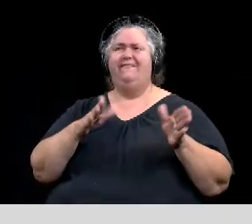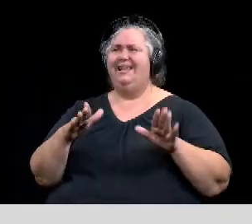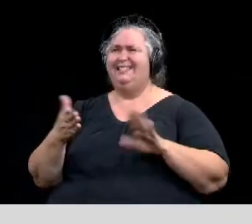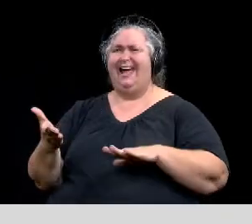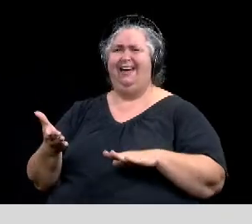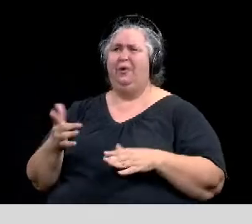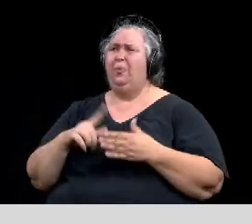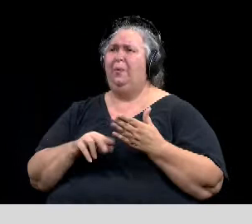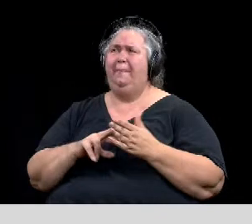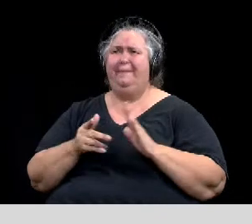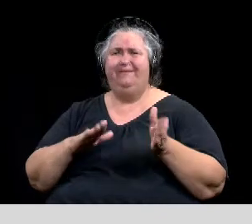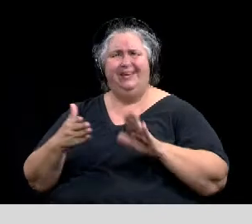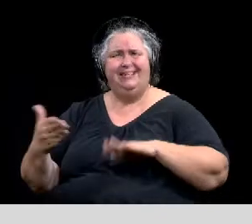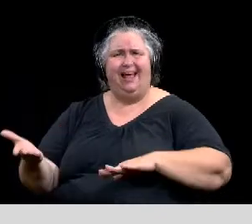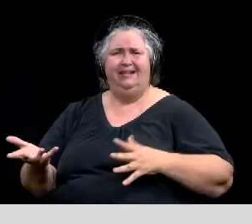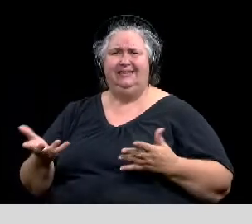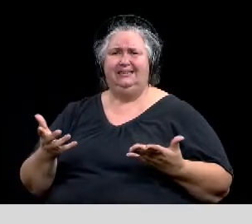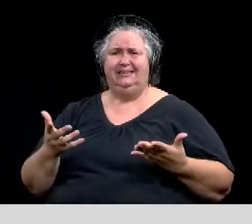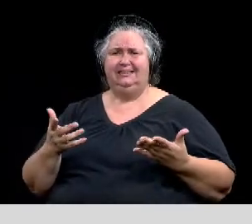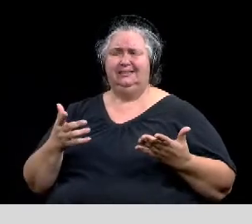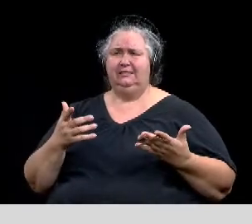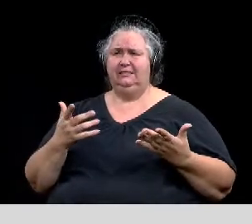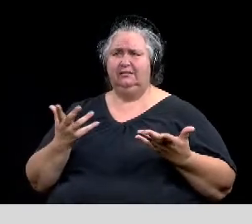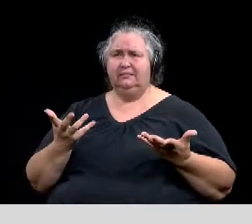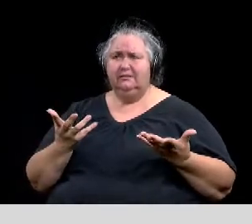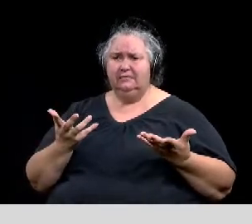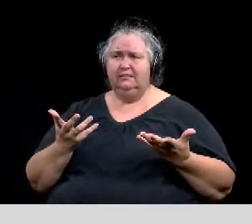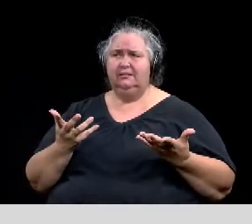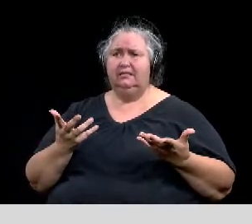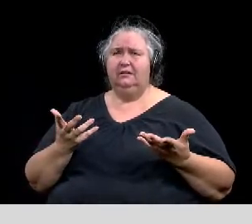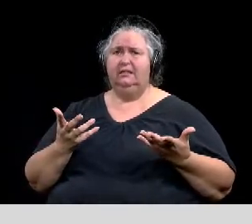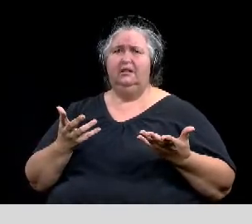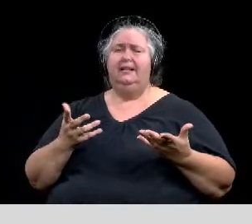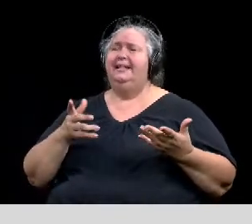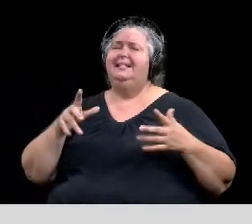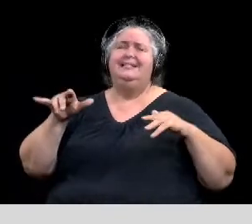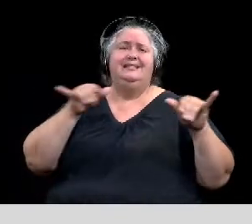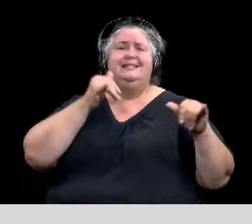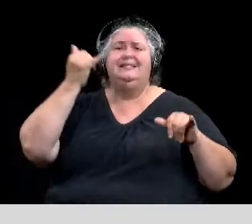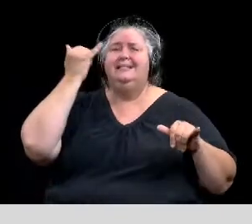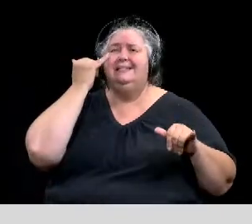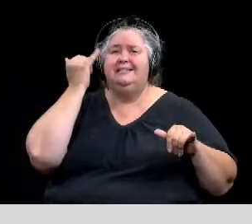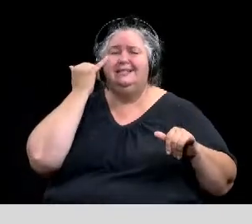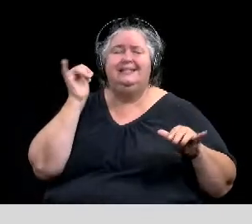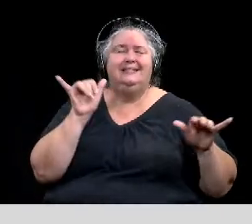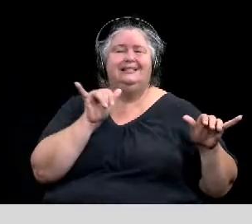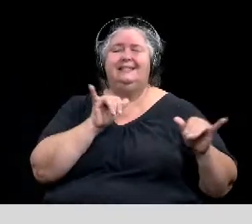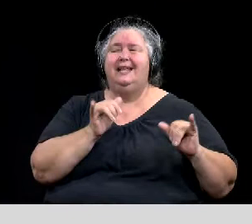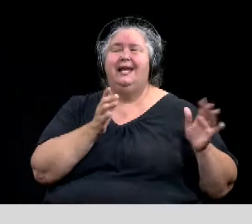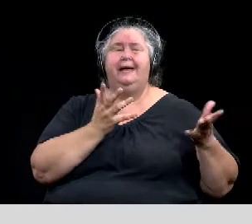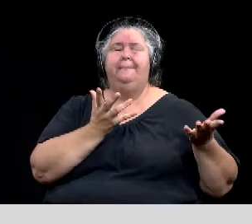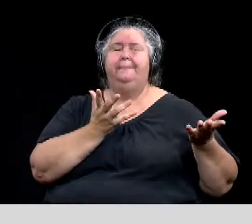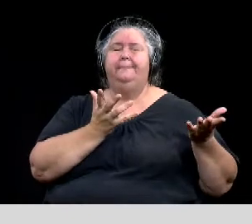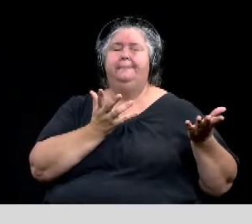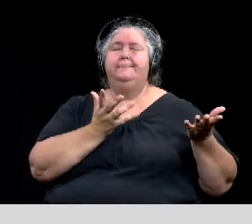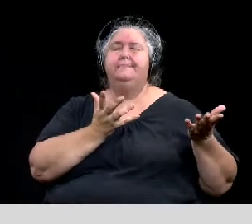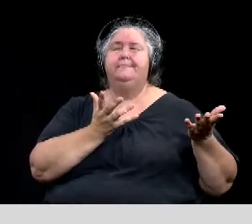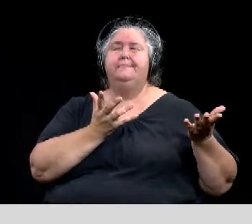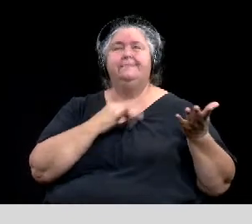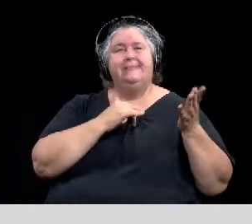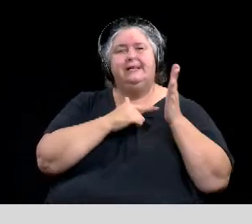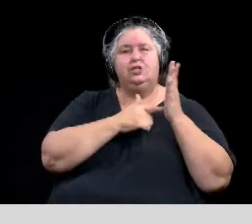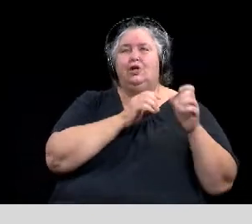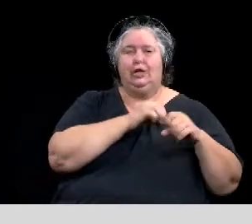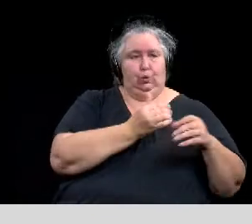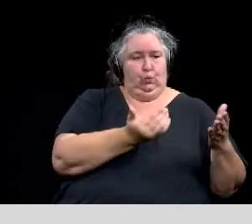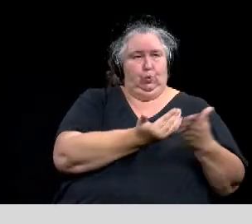doing? And what you see is the same general pattern that I demonstrated in new cases,